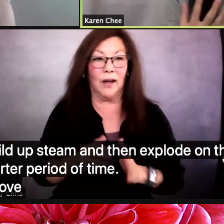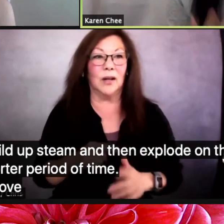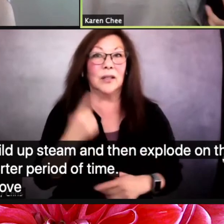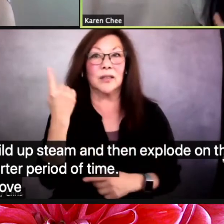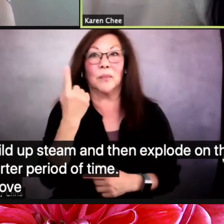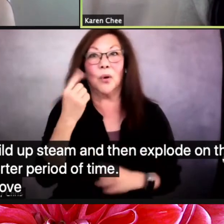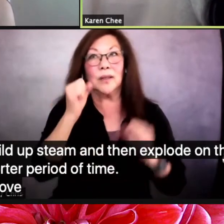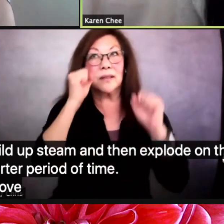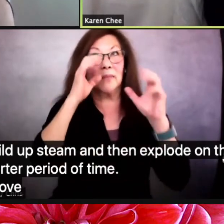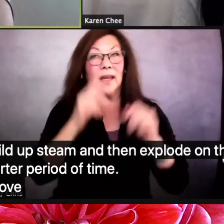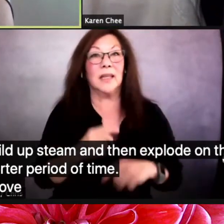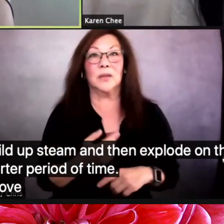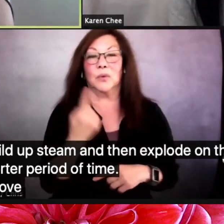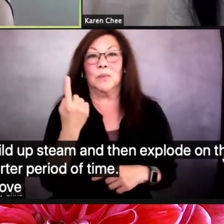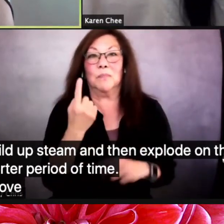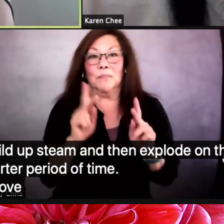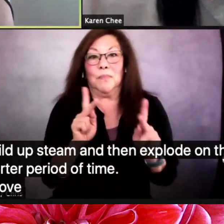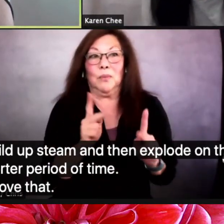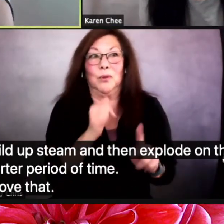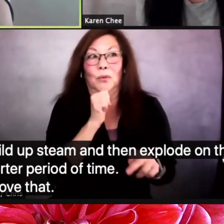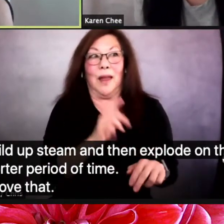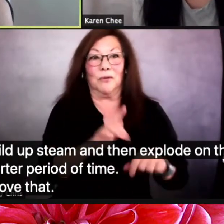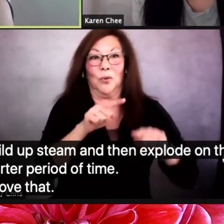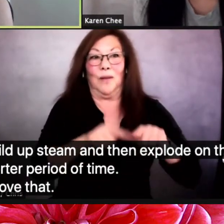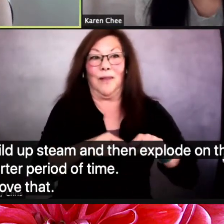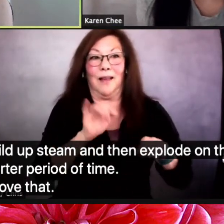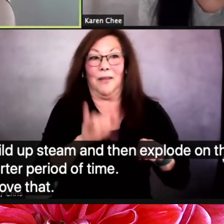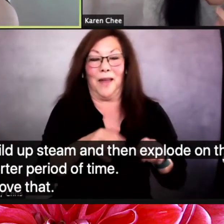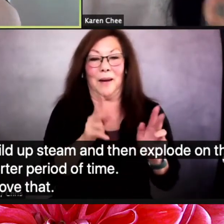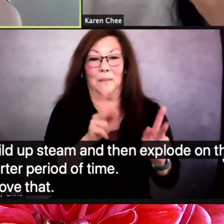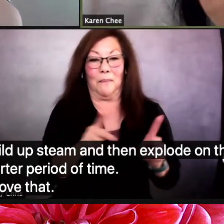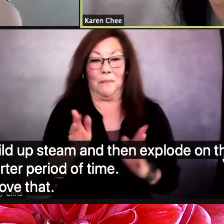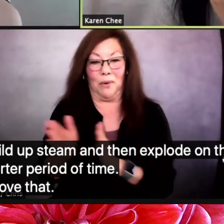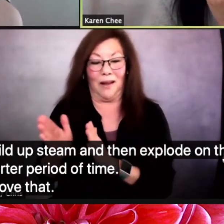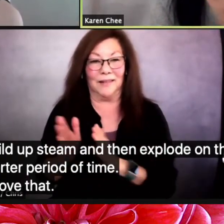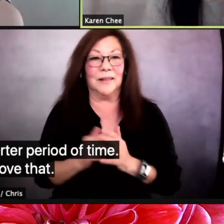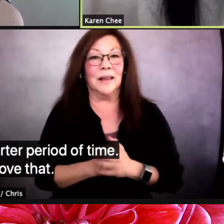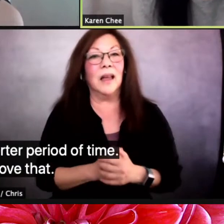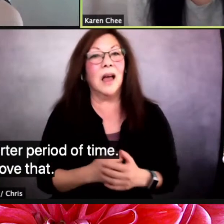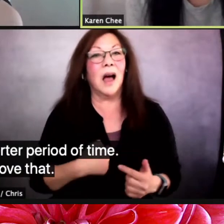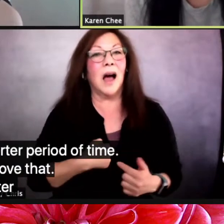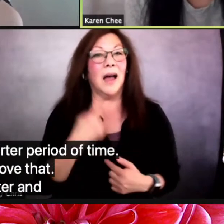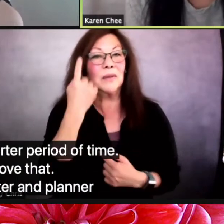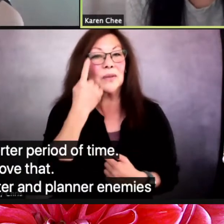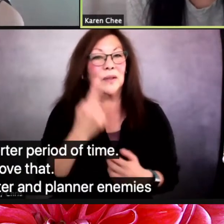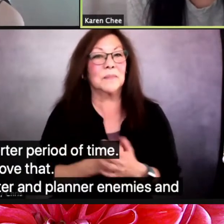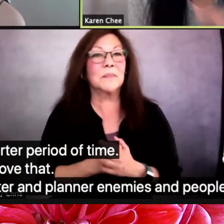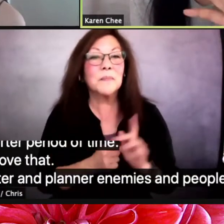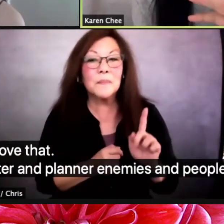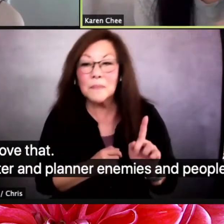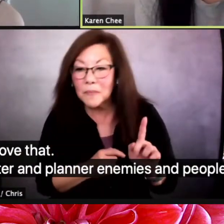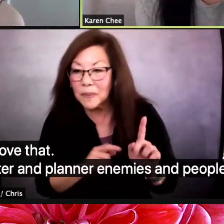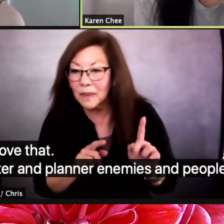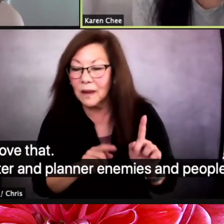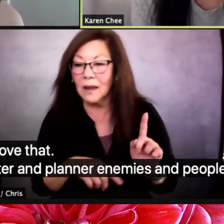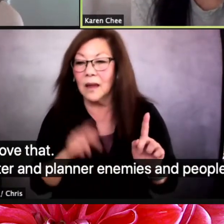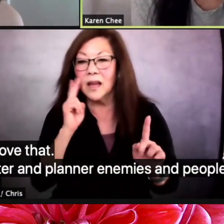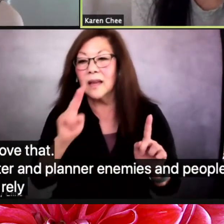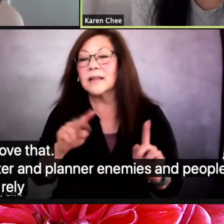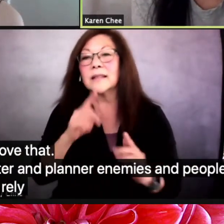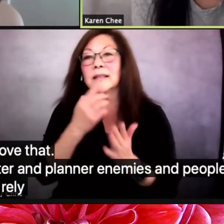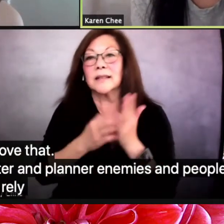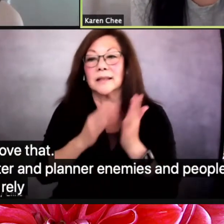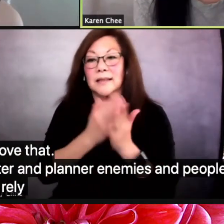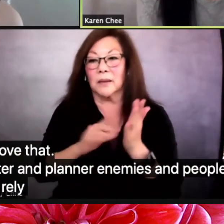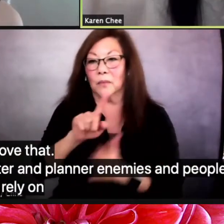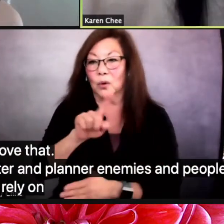don't have to rely on that. That's um I was wondering, oh, okay, here we go. I'm looking at some questions I've